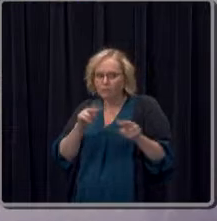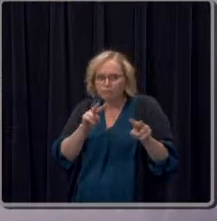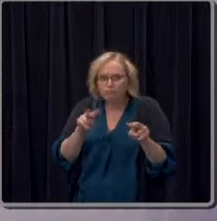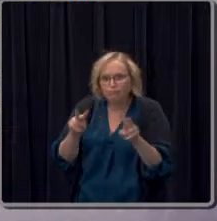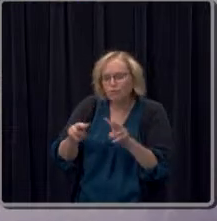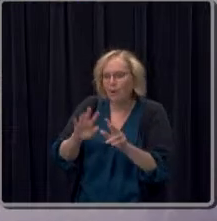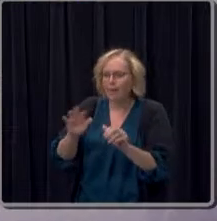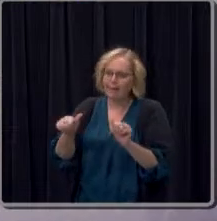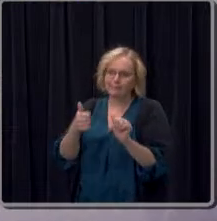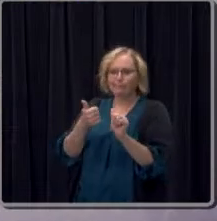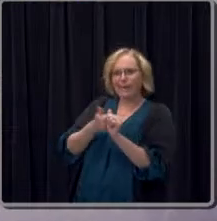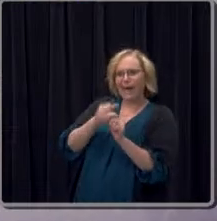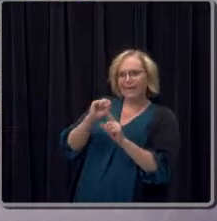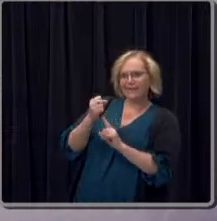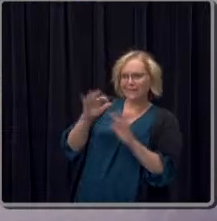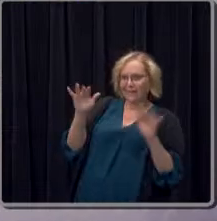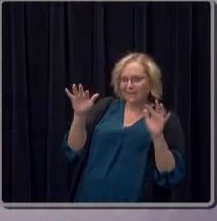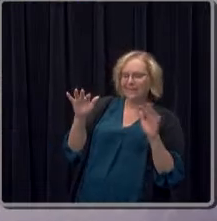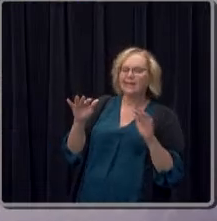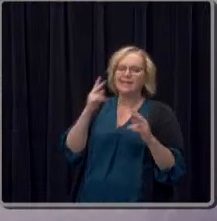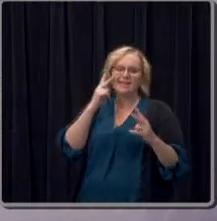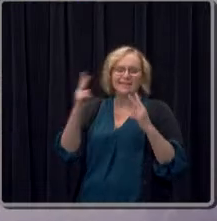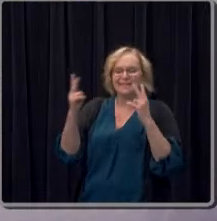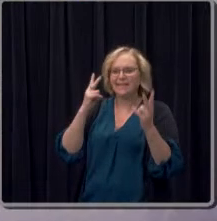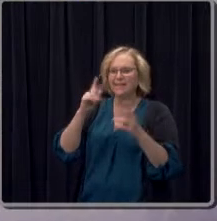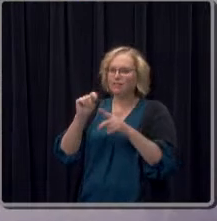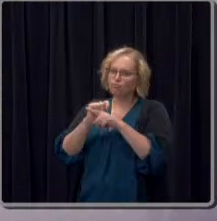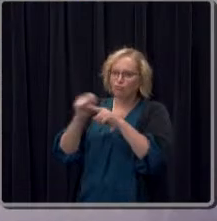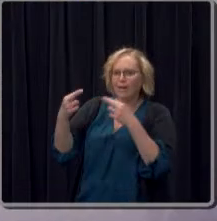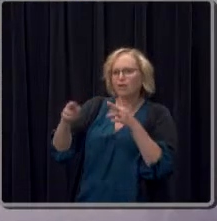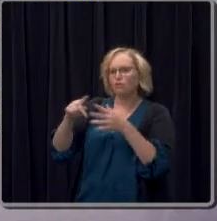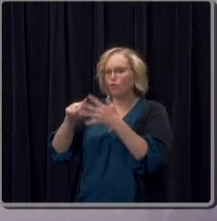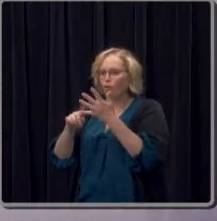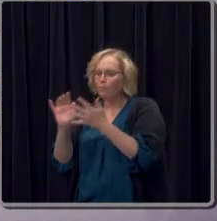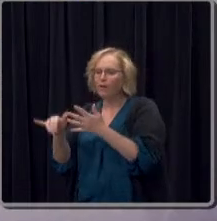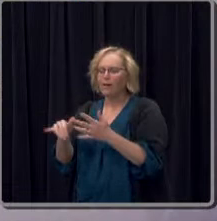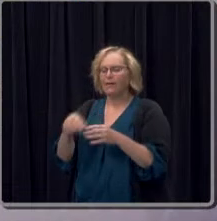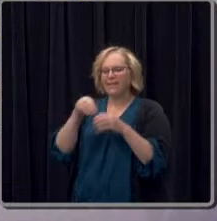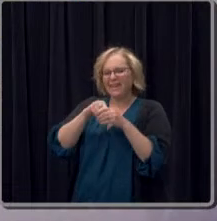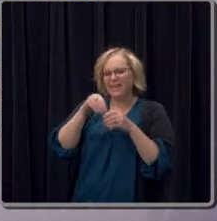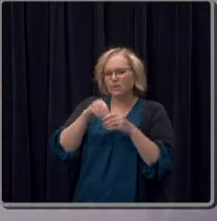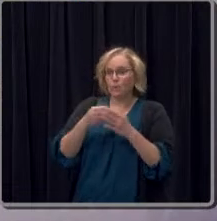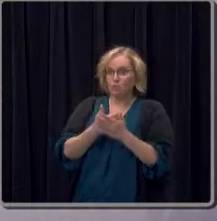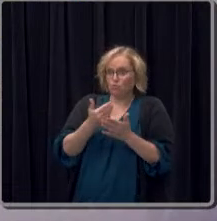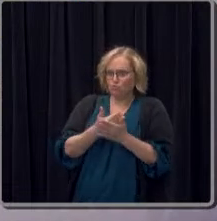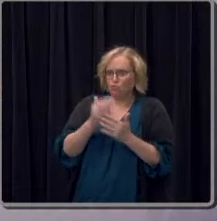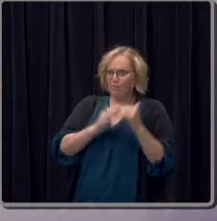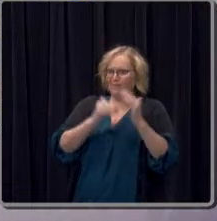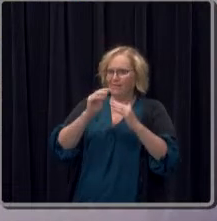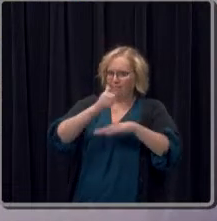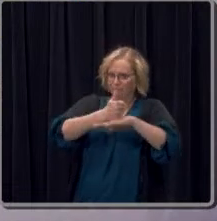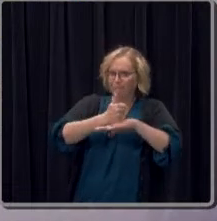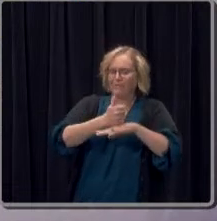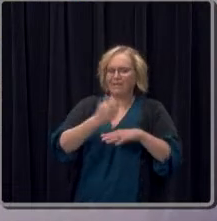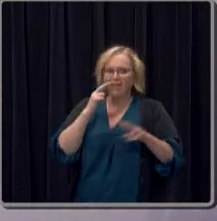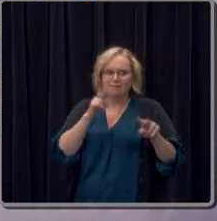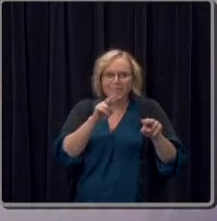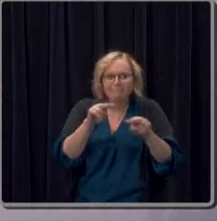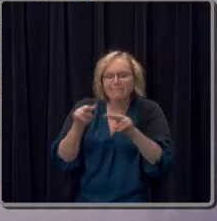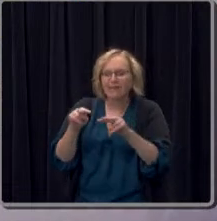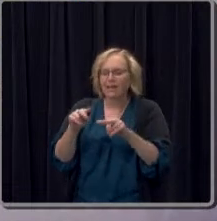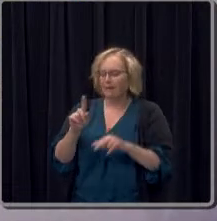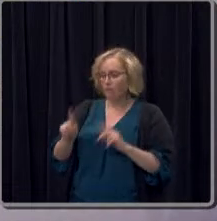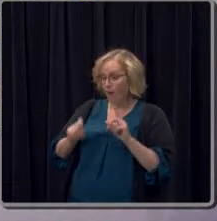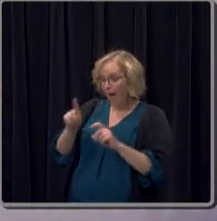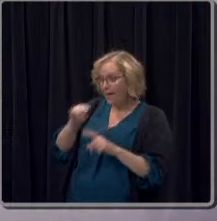look at like the different facilities. And this year they'll be able to check out the like new indoor facility. And it's something, if you ask the kids, what they really